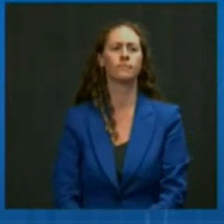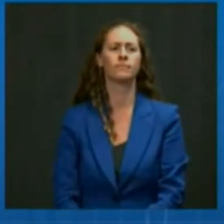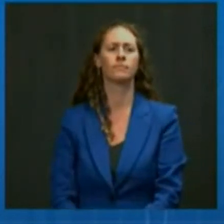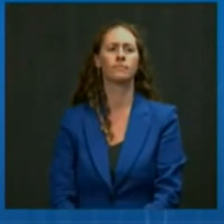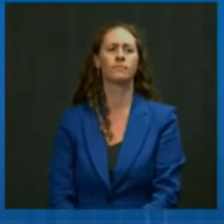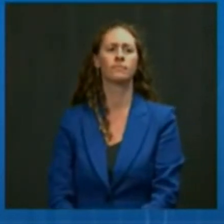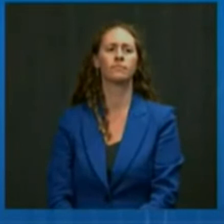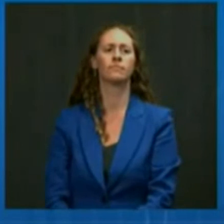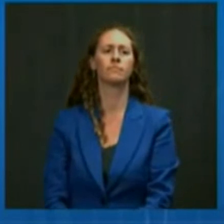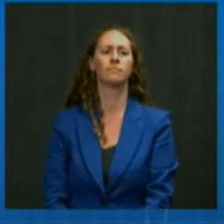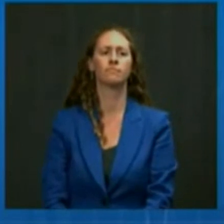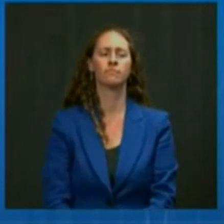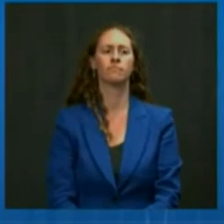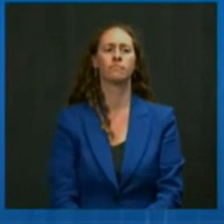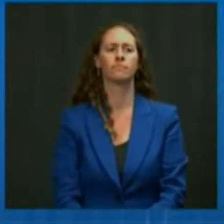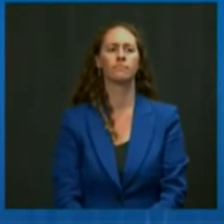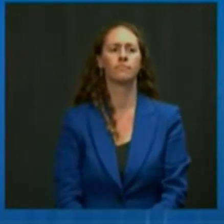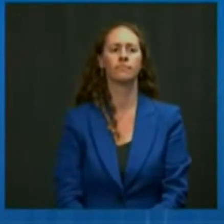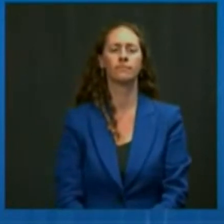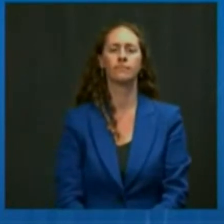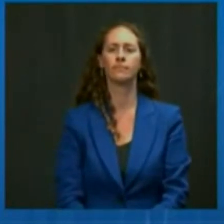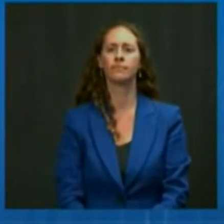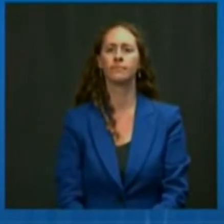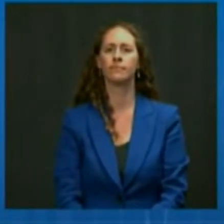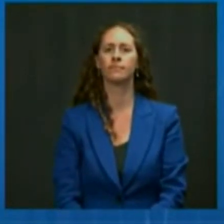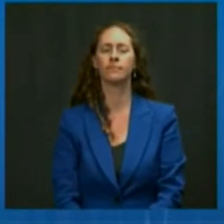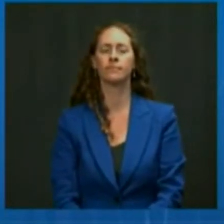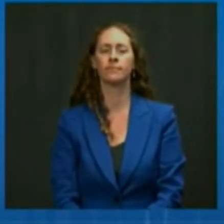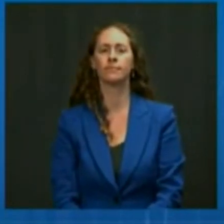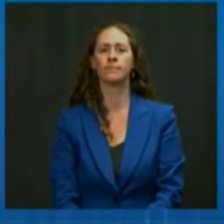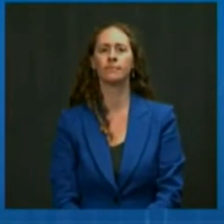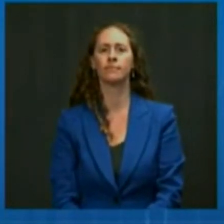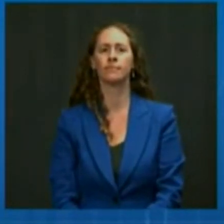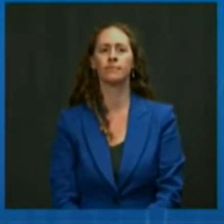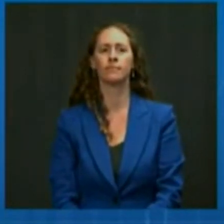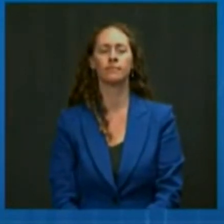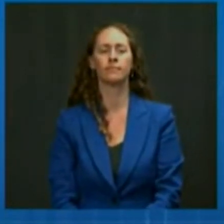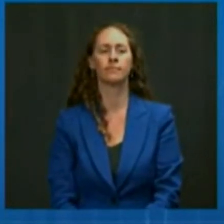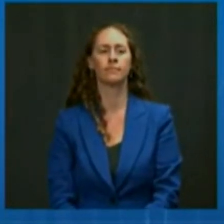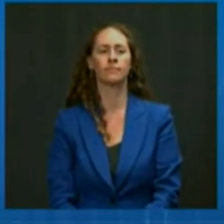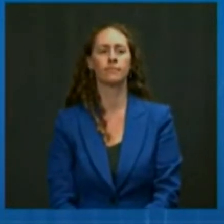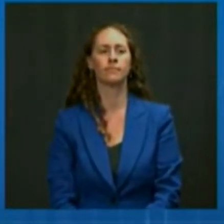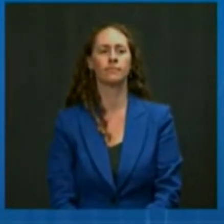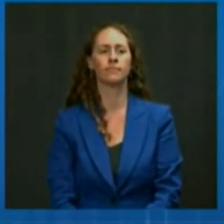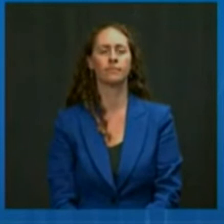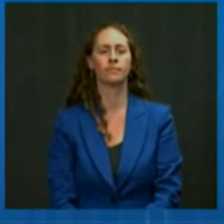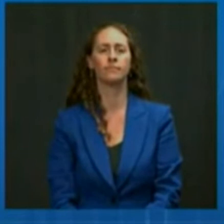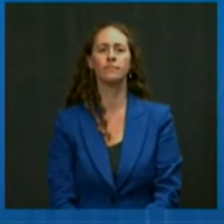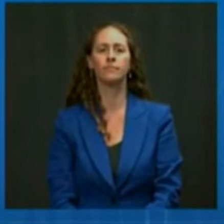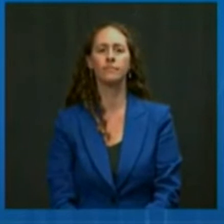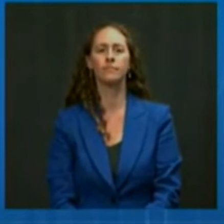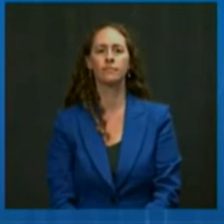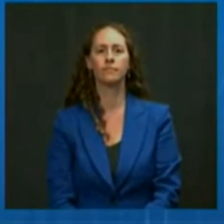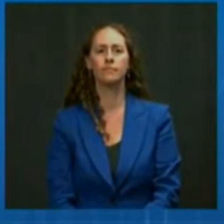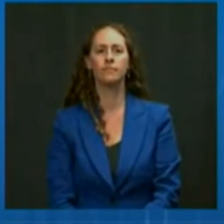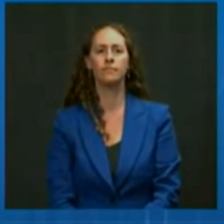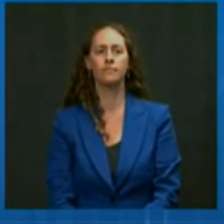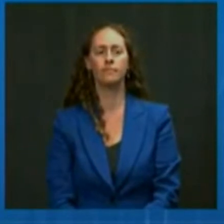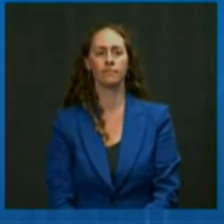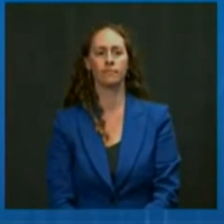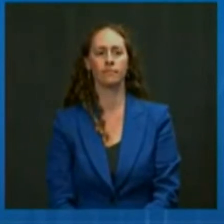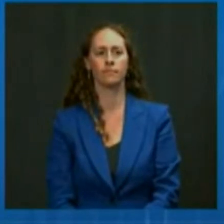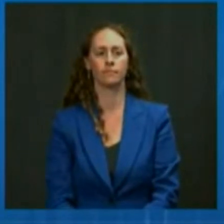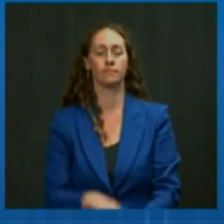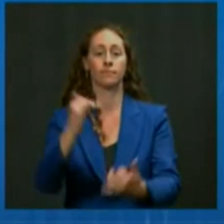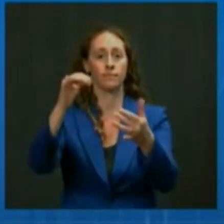mark. Over to you, Dr. Fauci. Yeah, thank you for that question, Alice. No doubt T cells will